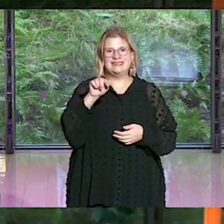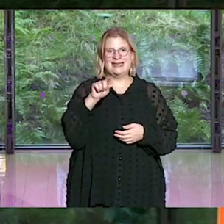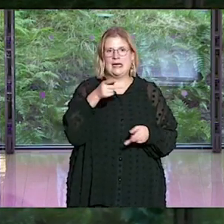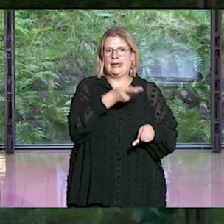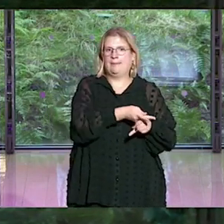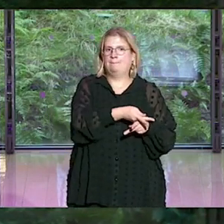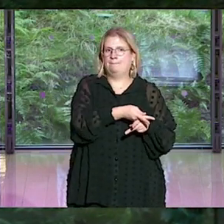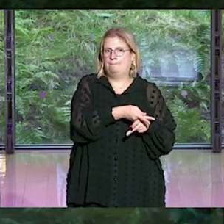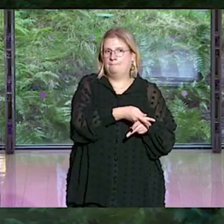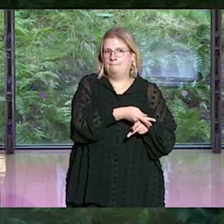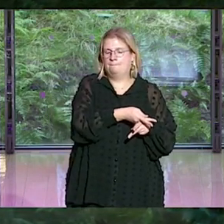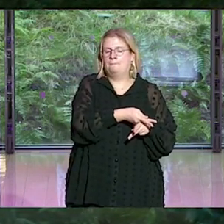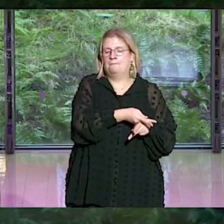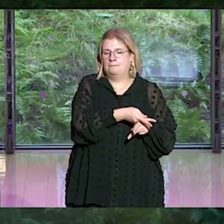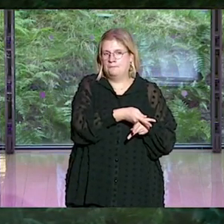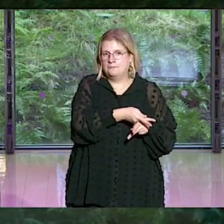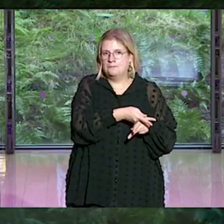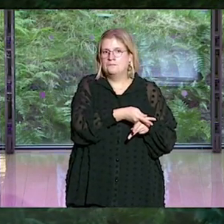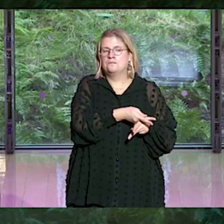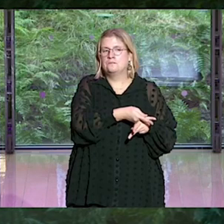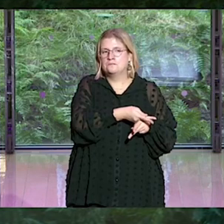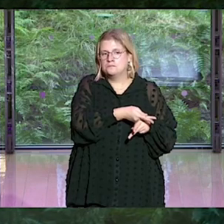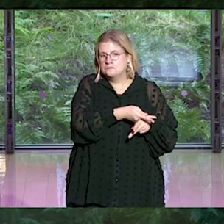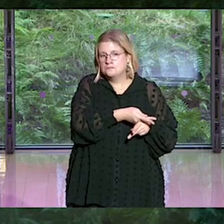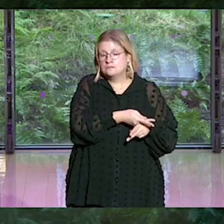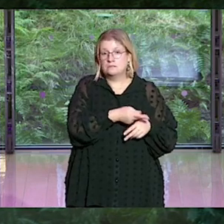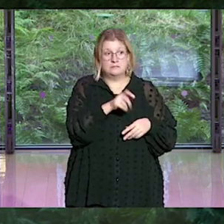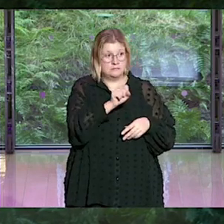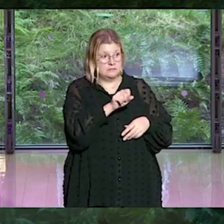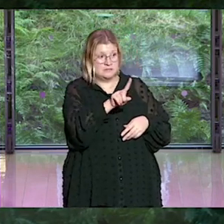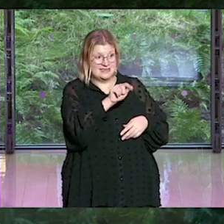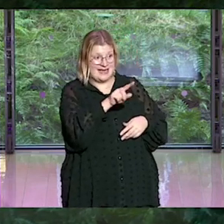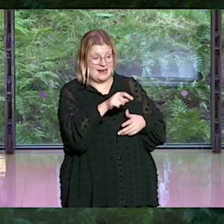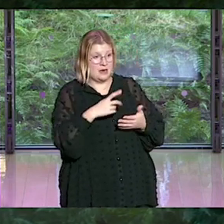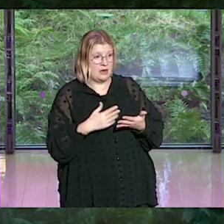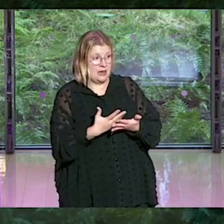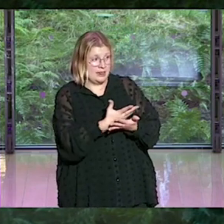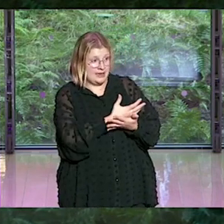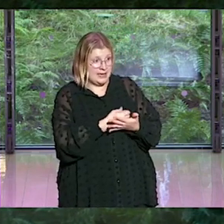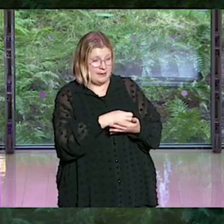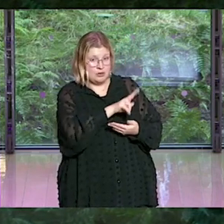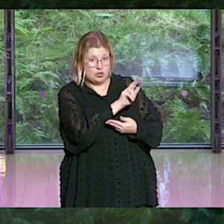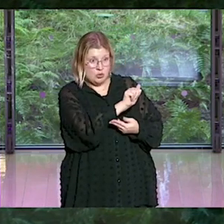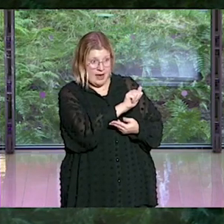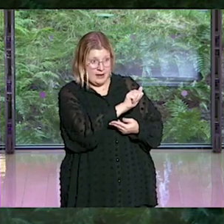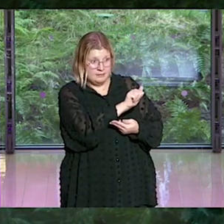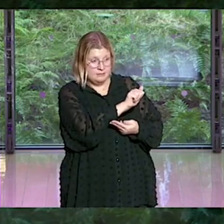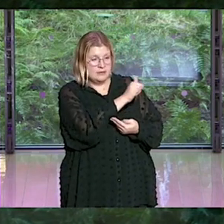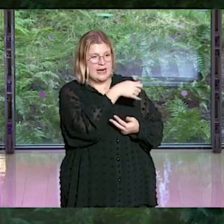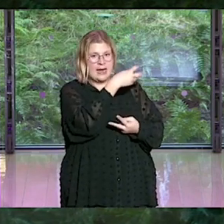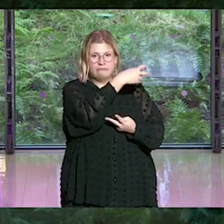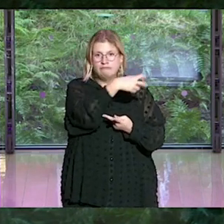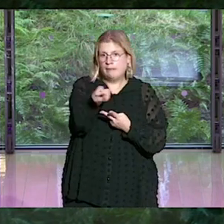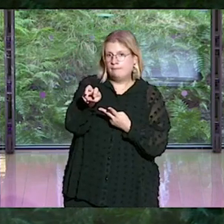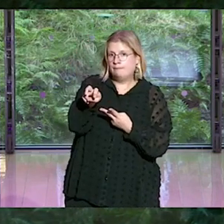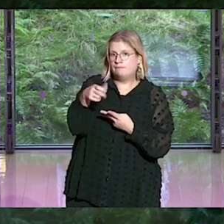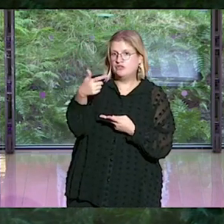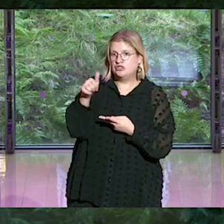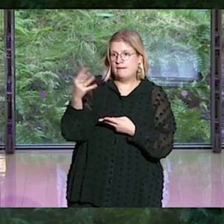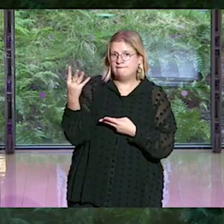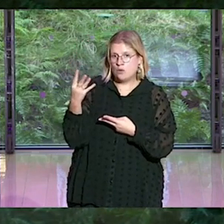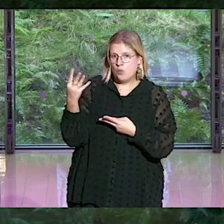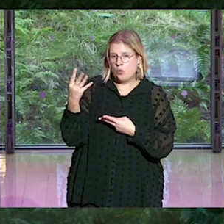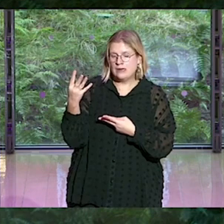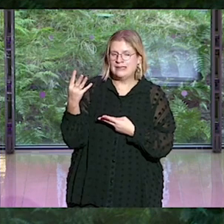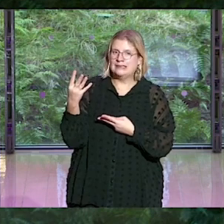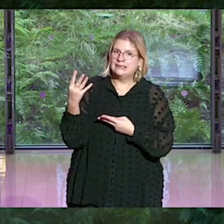retention. So, we're collecting all of our data in Universal Analytics. Now we are in